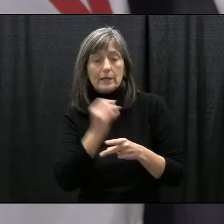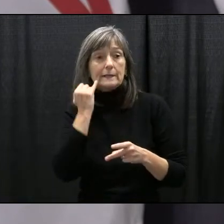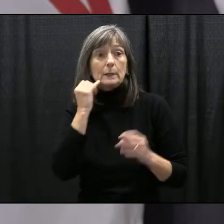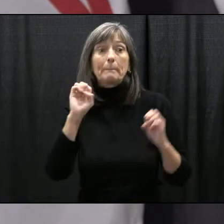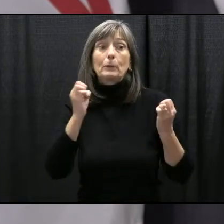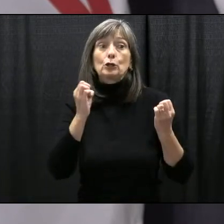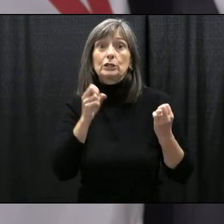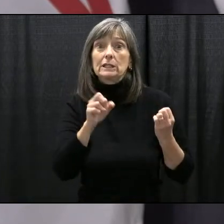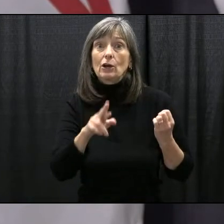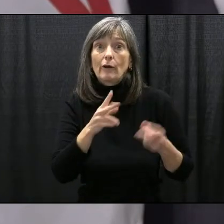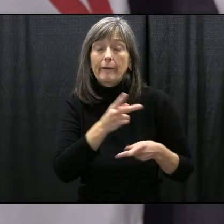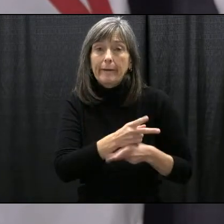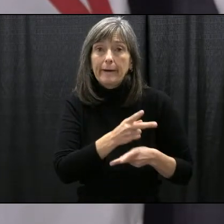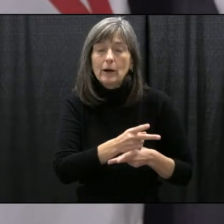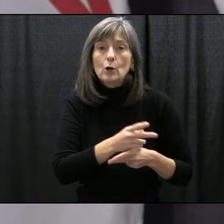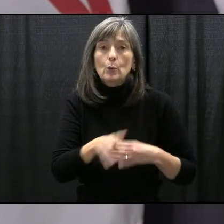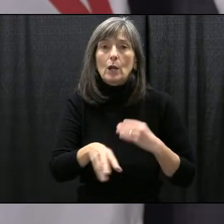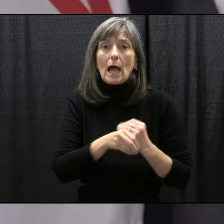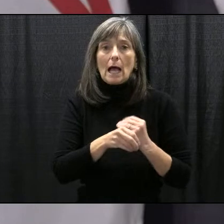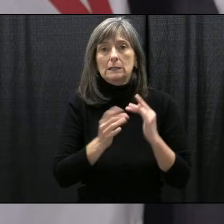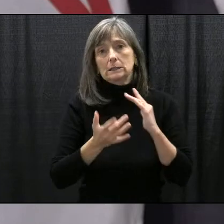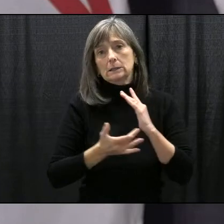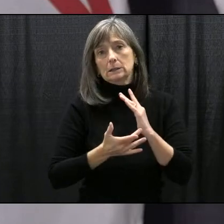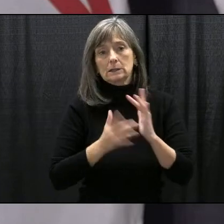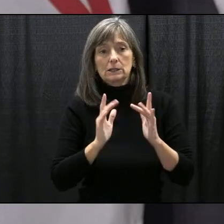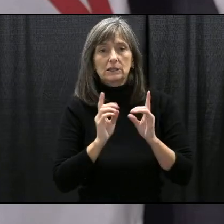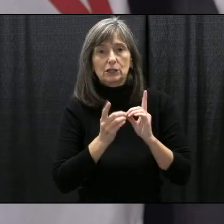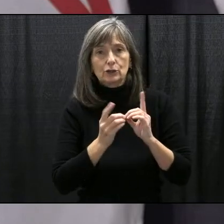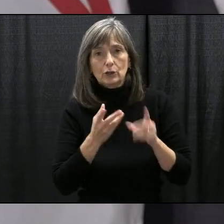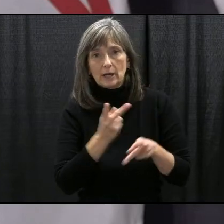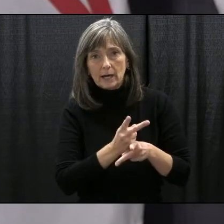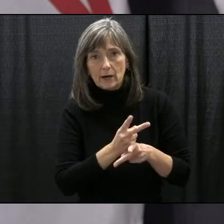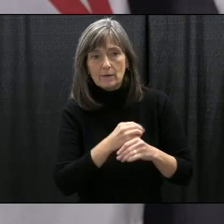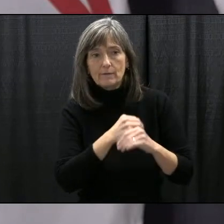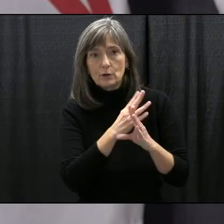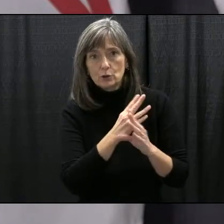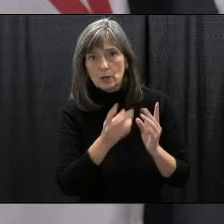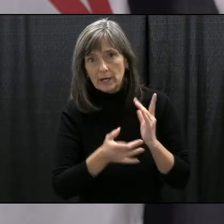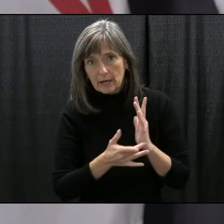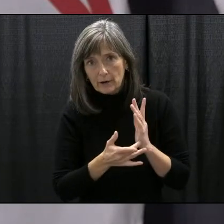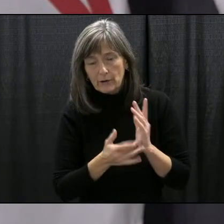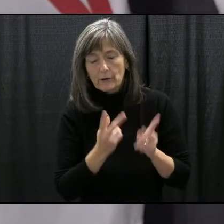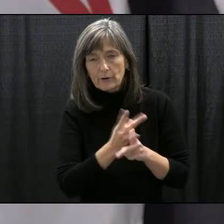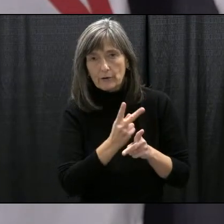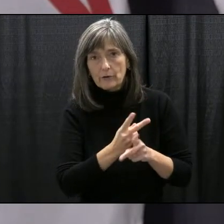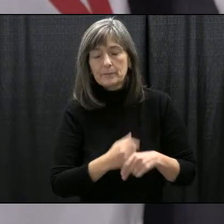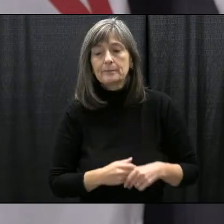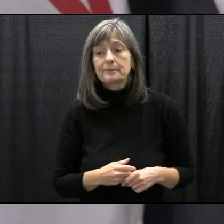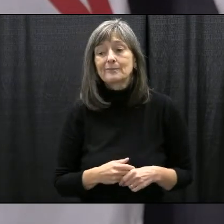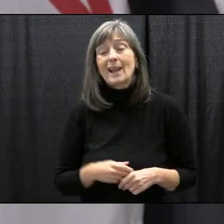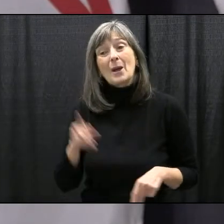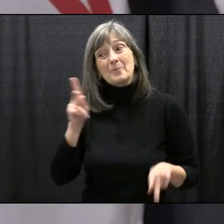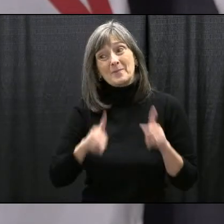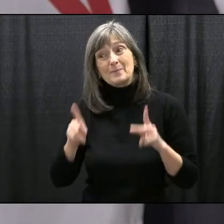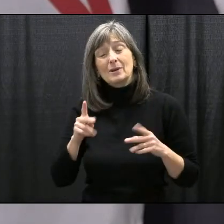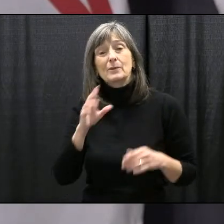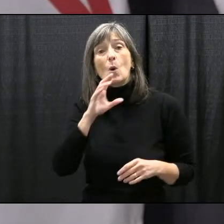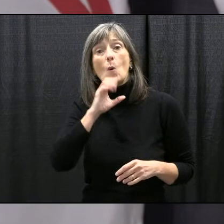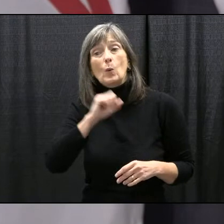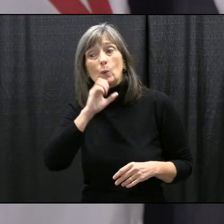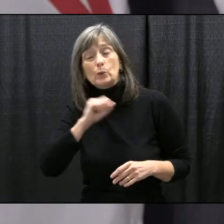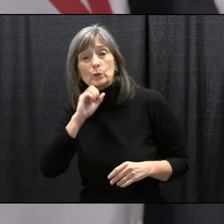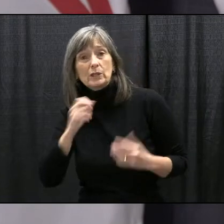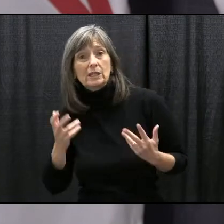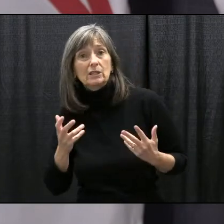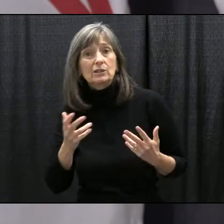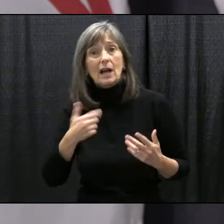care in addition to existing services. As our population ages and our demographics